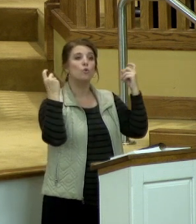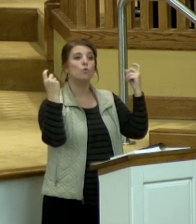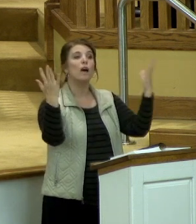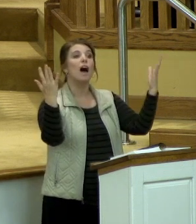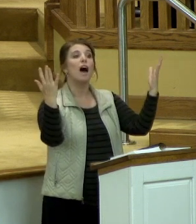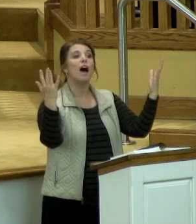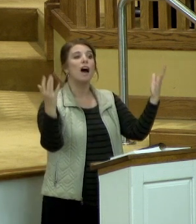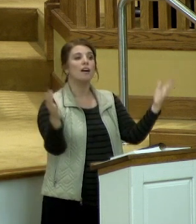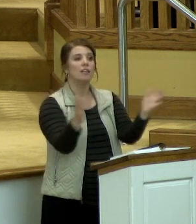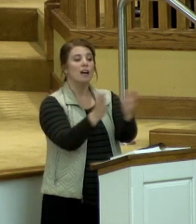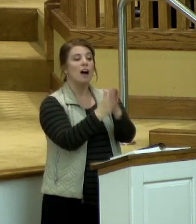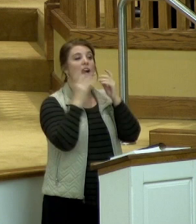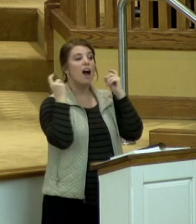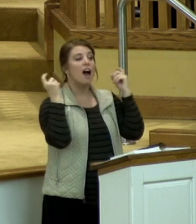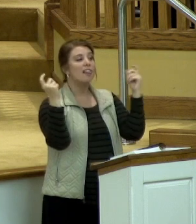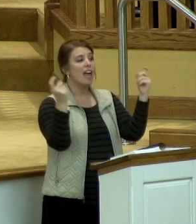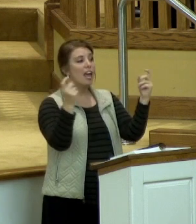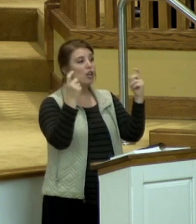Alleluia,